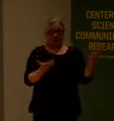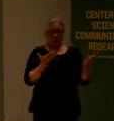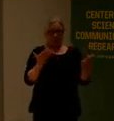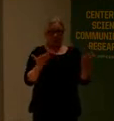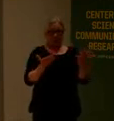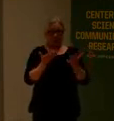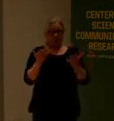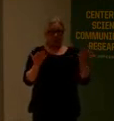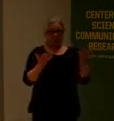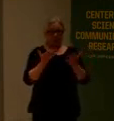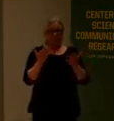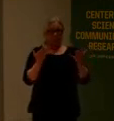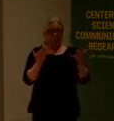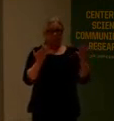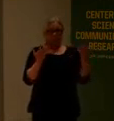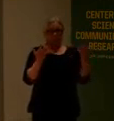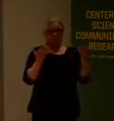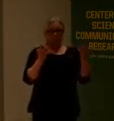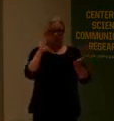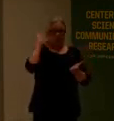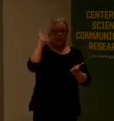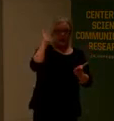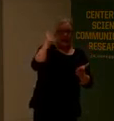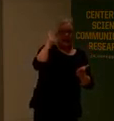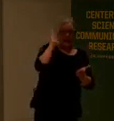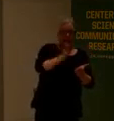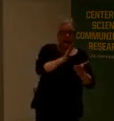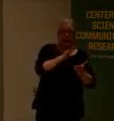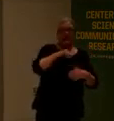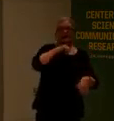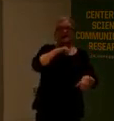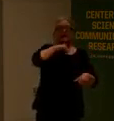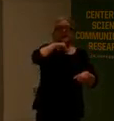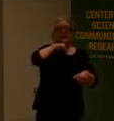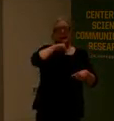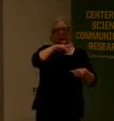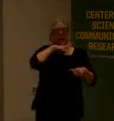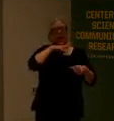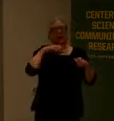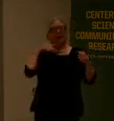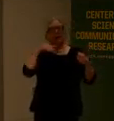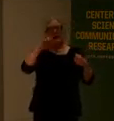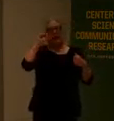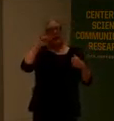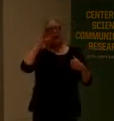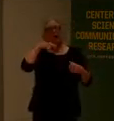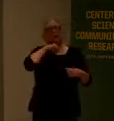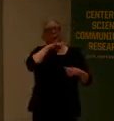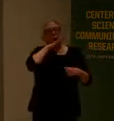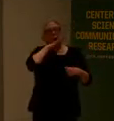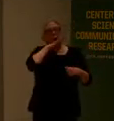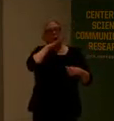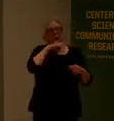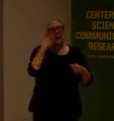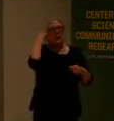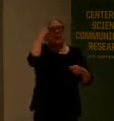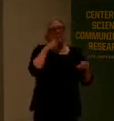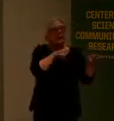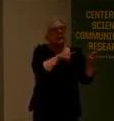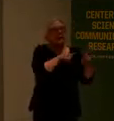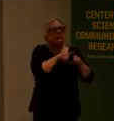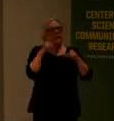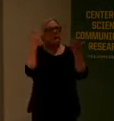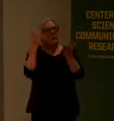the reduction in air pollution as a opportunity and a benefit